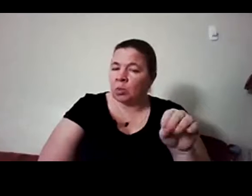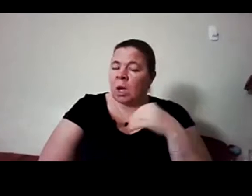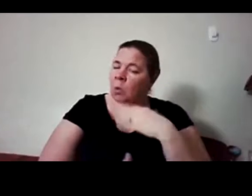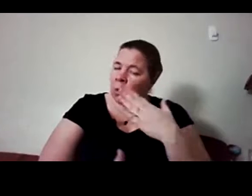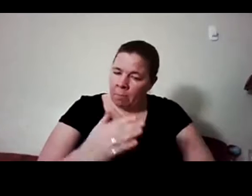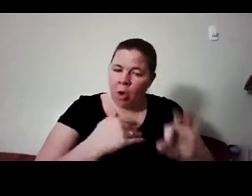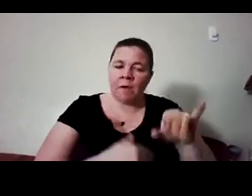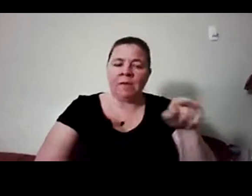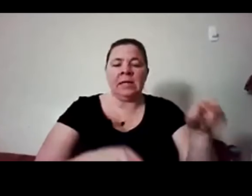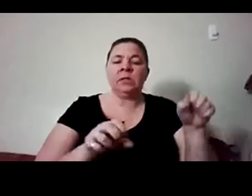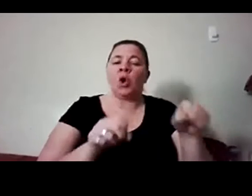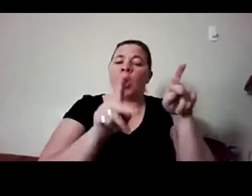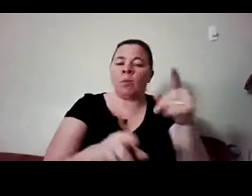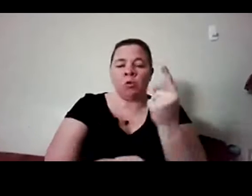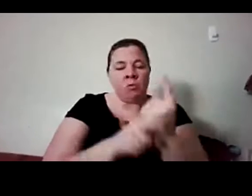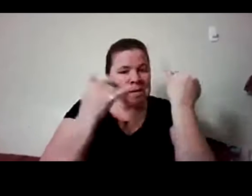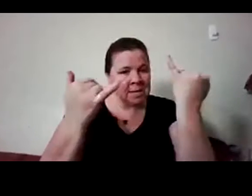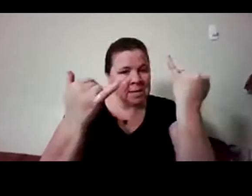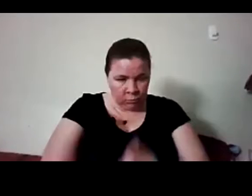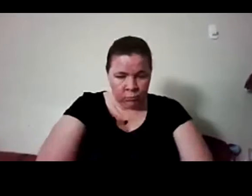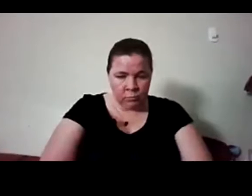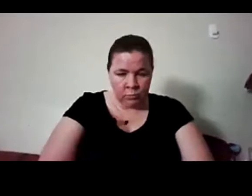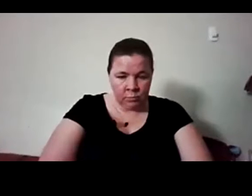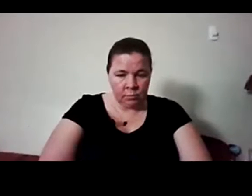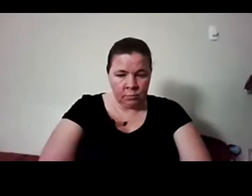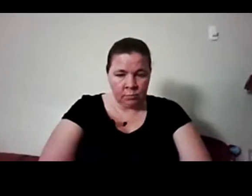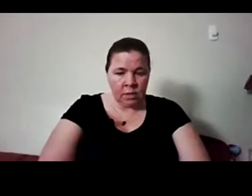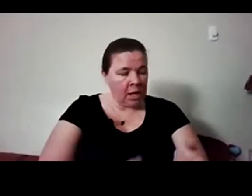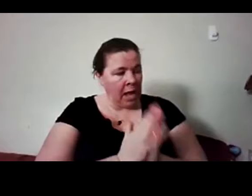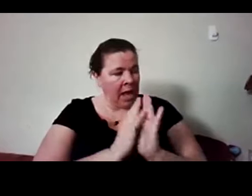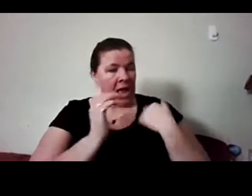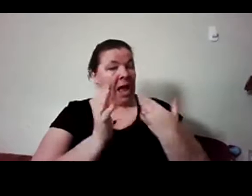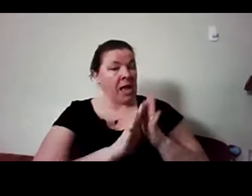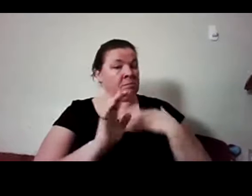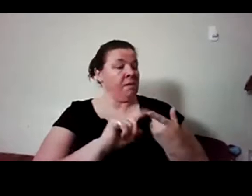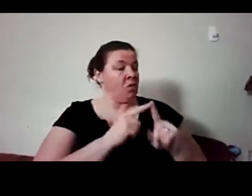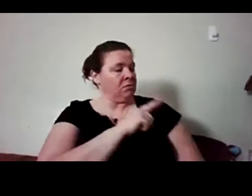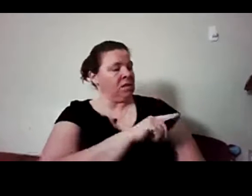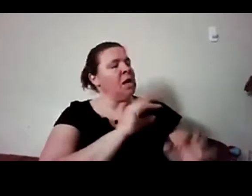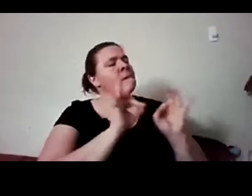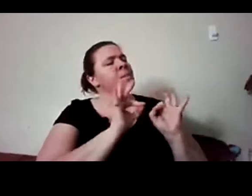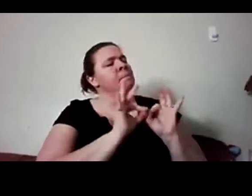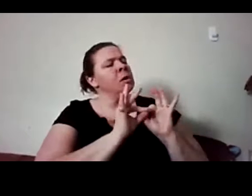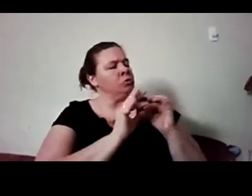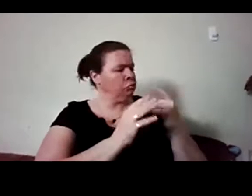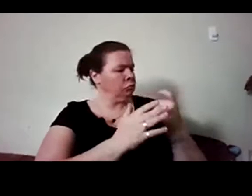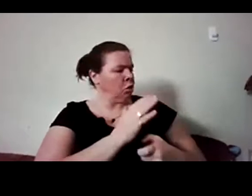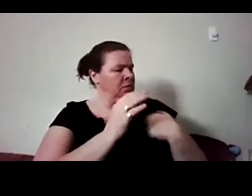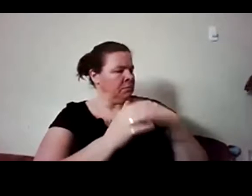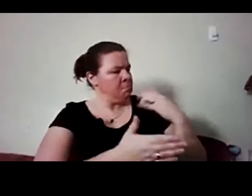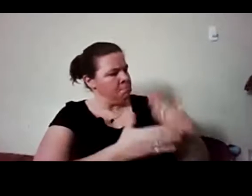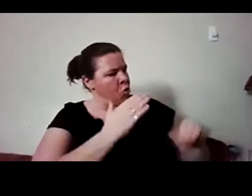this opportunity right now. And I asked him, how much is it going to cost me to be part of